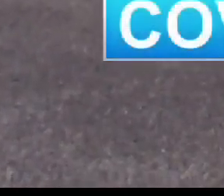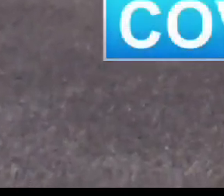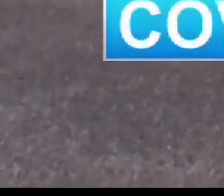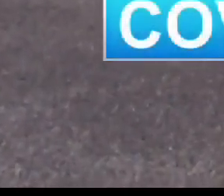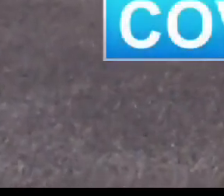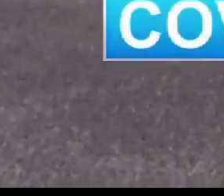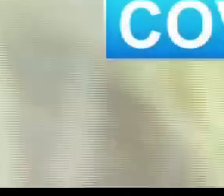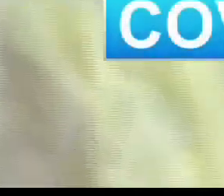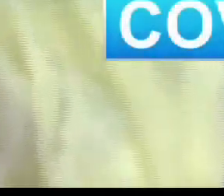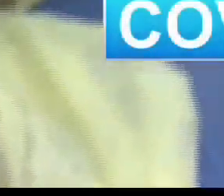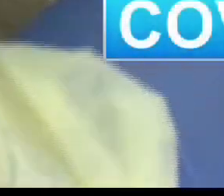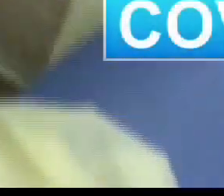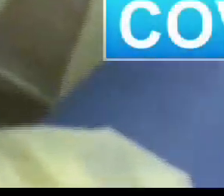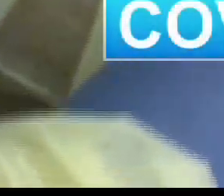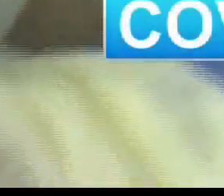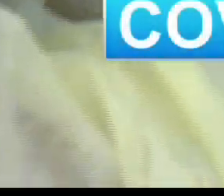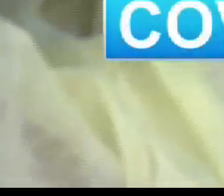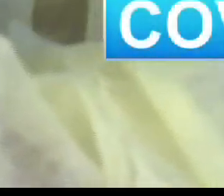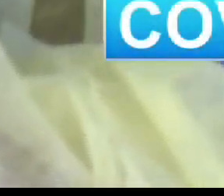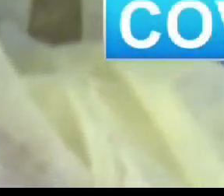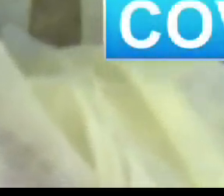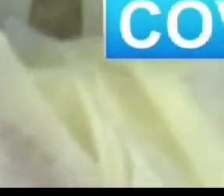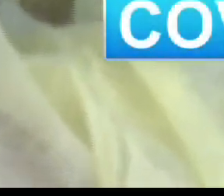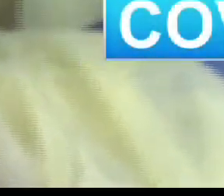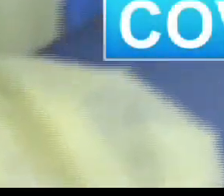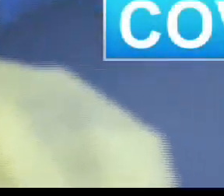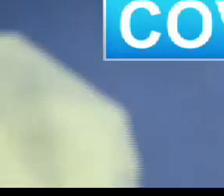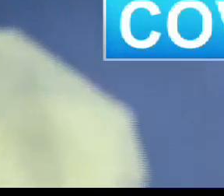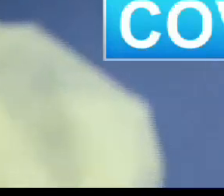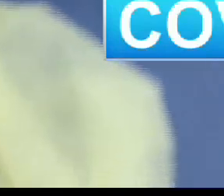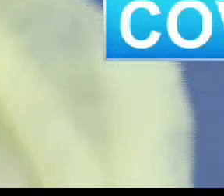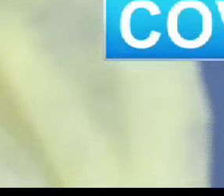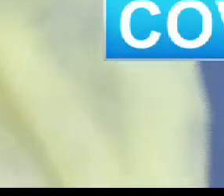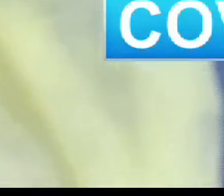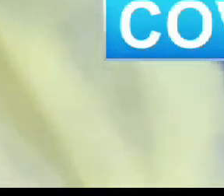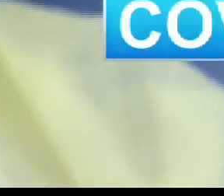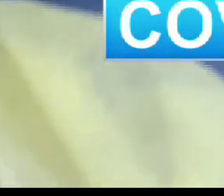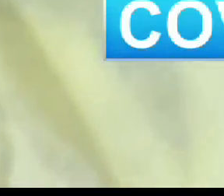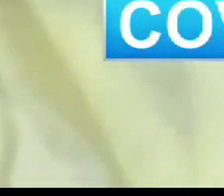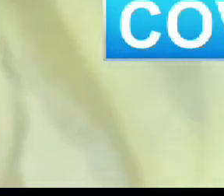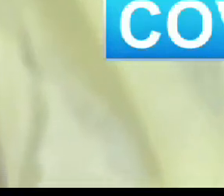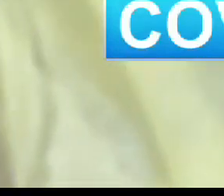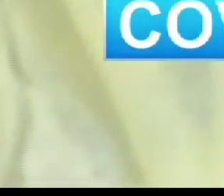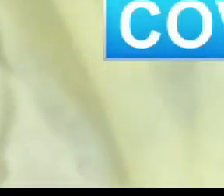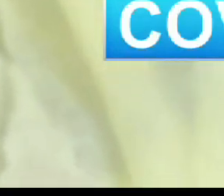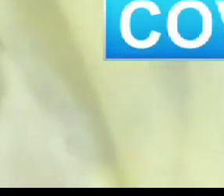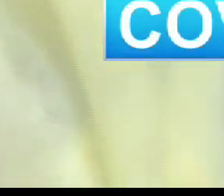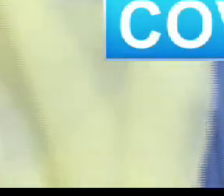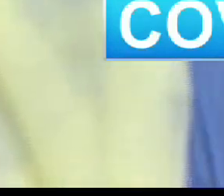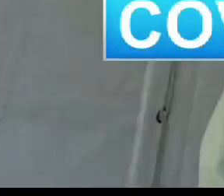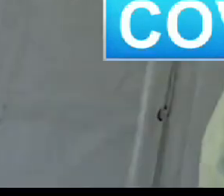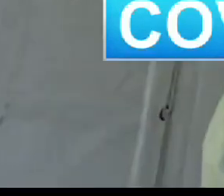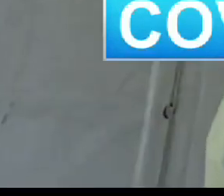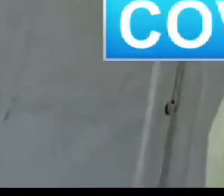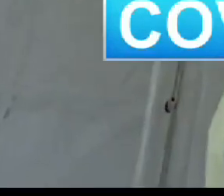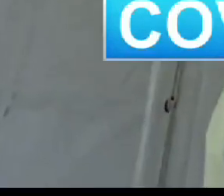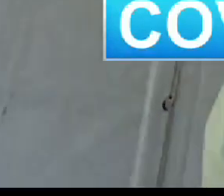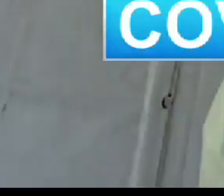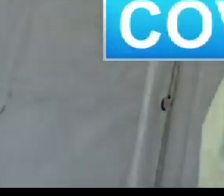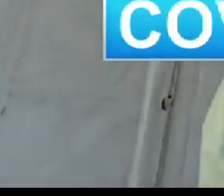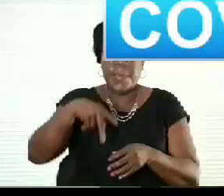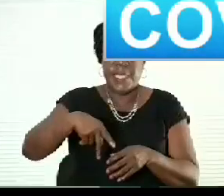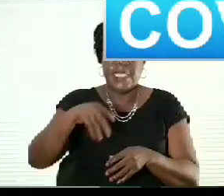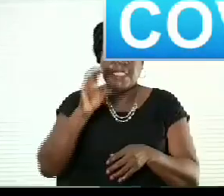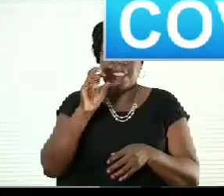some 10,000 kits from the Turks and Caicos government, enhancing the Bahamas' testing capacity.